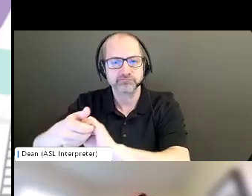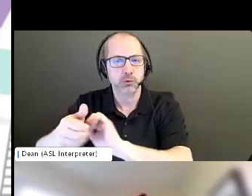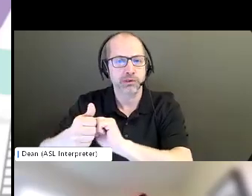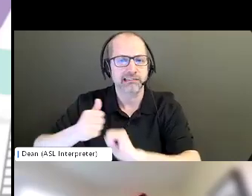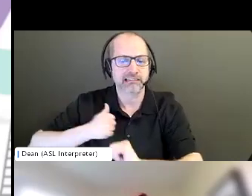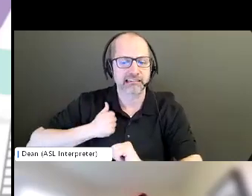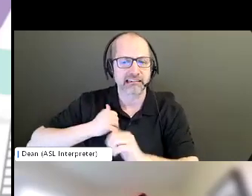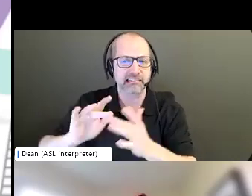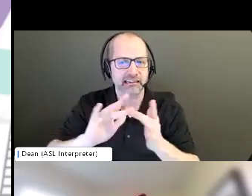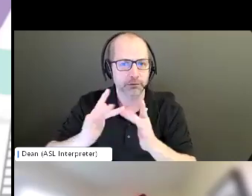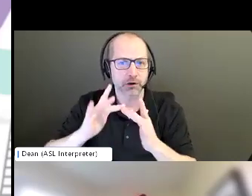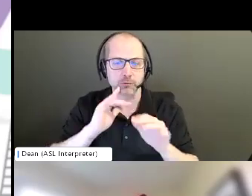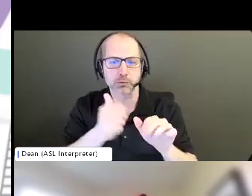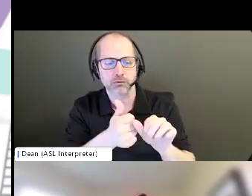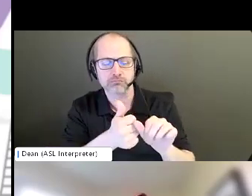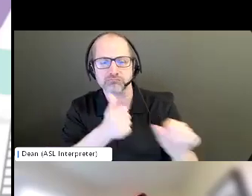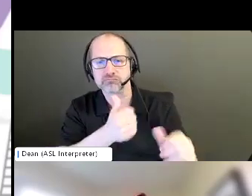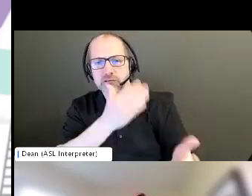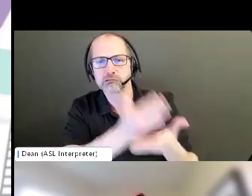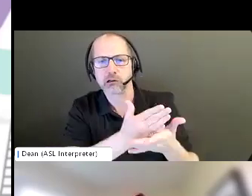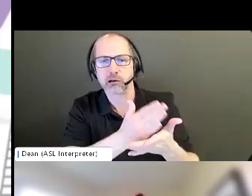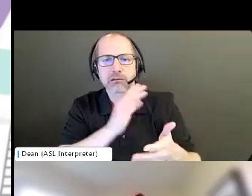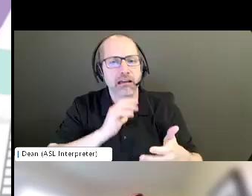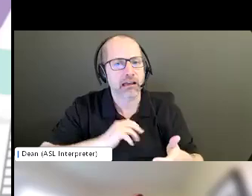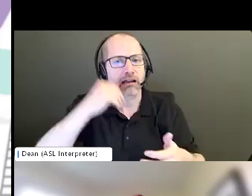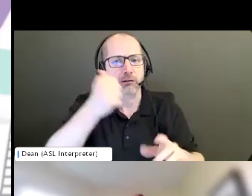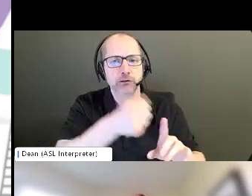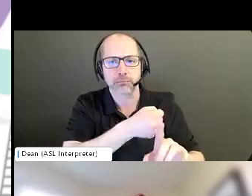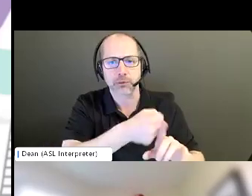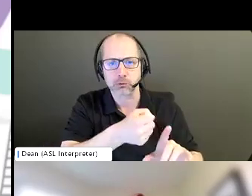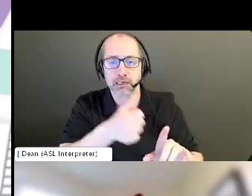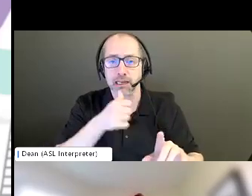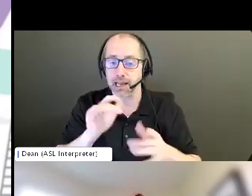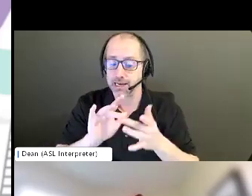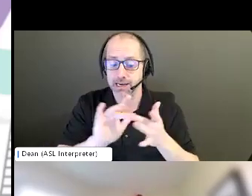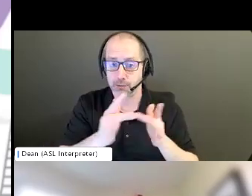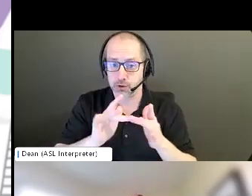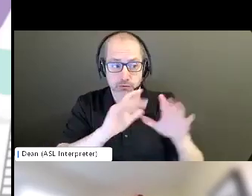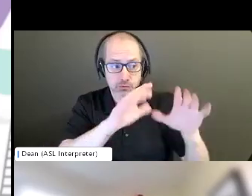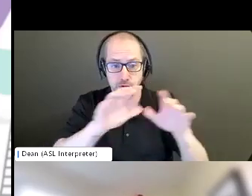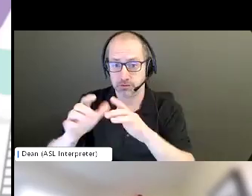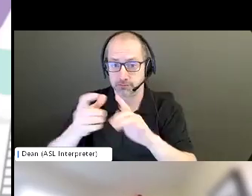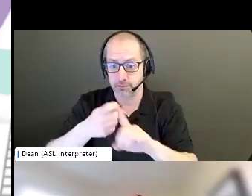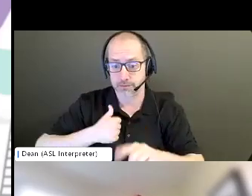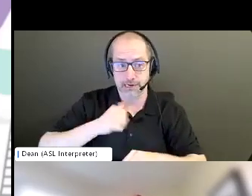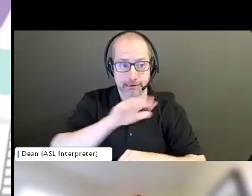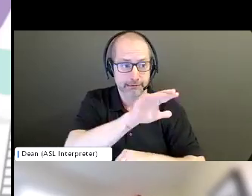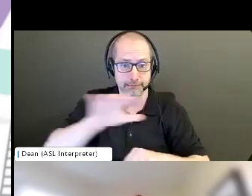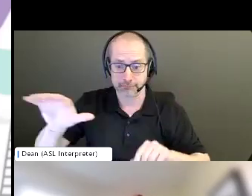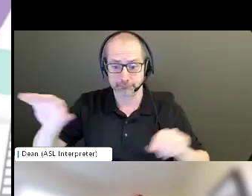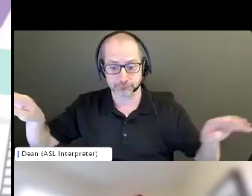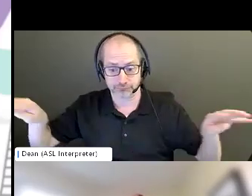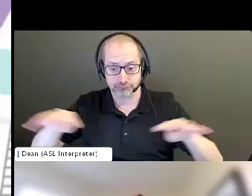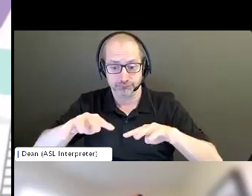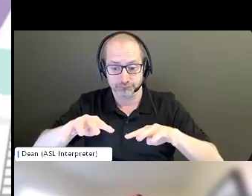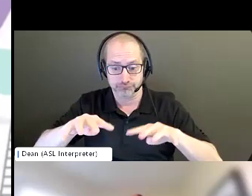Prevention of Elder Abuse, along with elder abuse networks from across Canada, which we are so privileged to have with